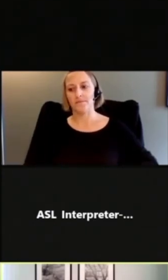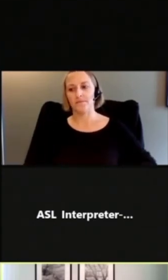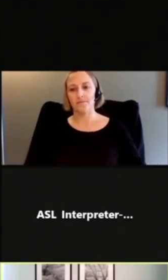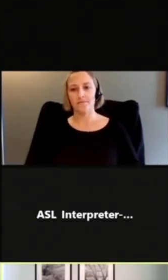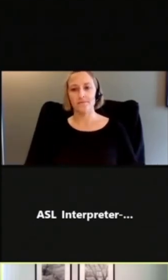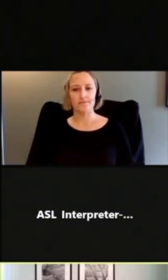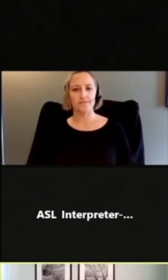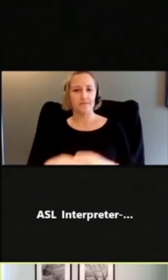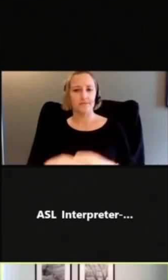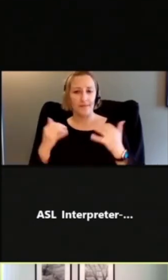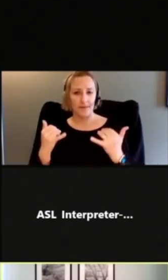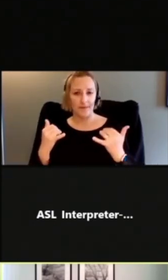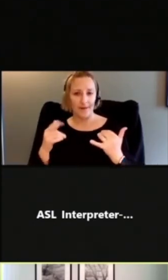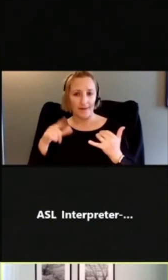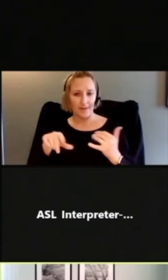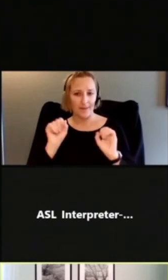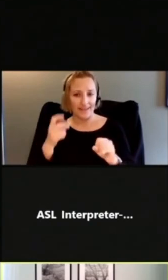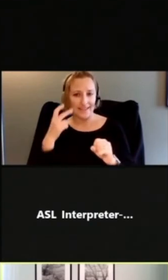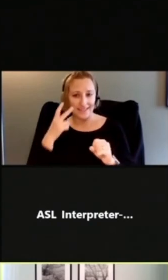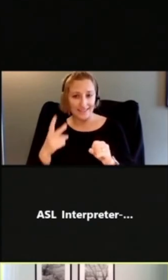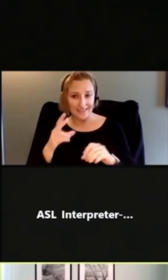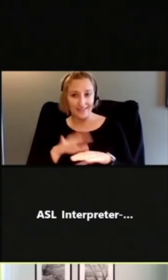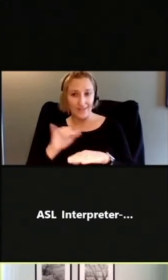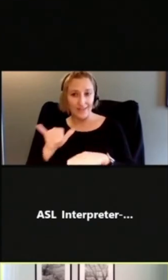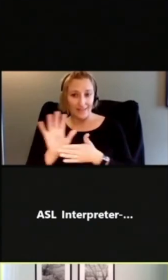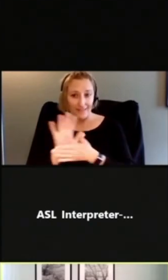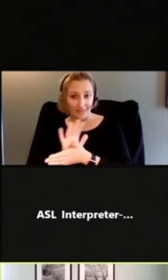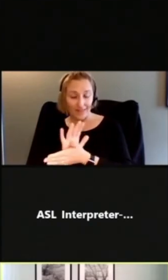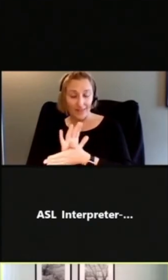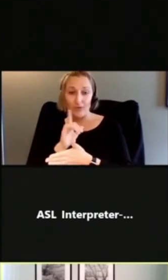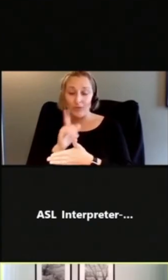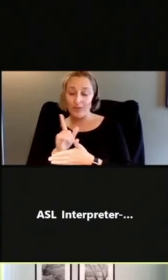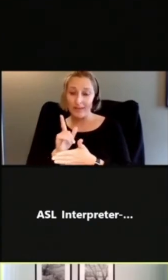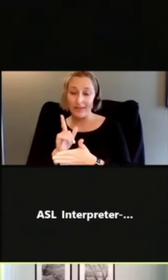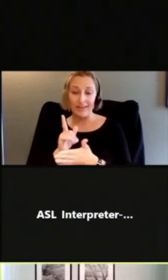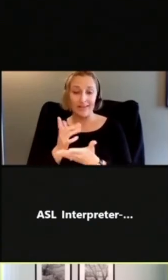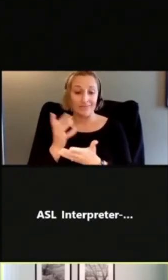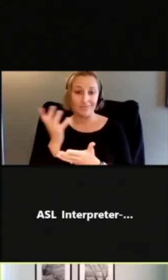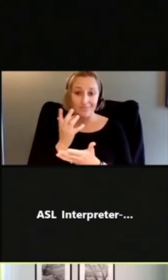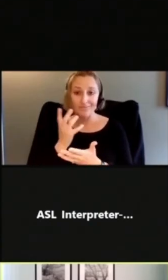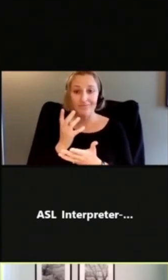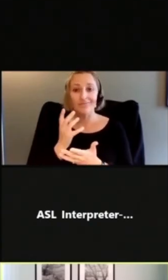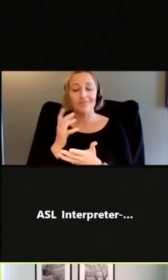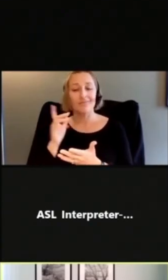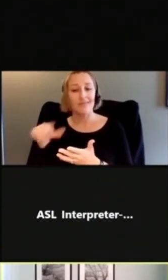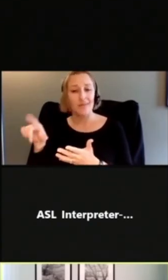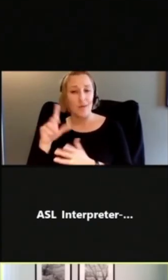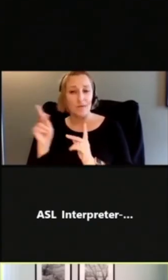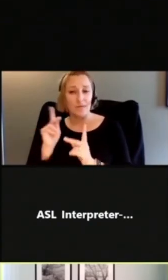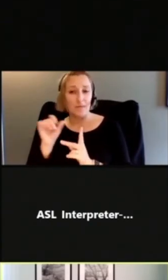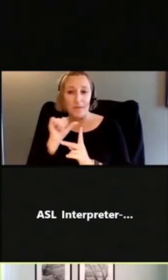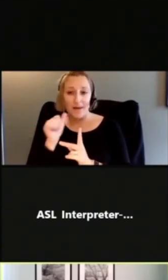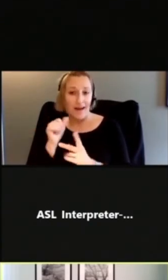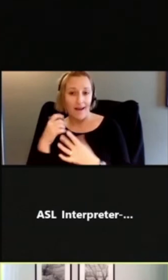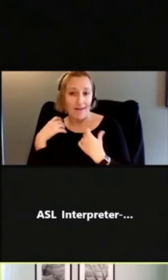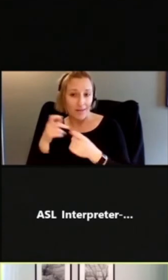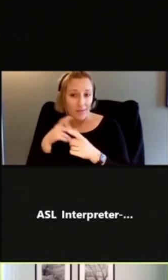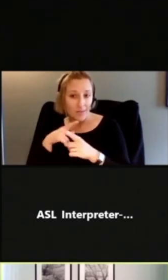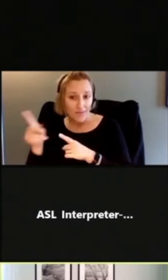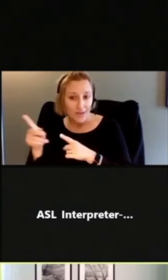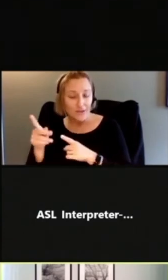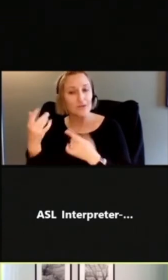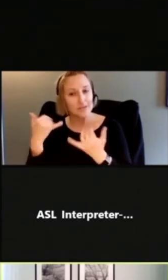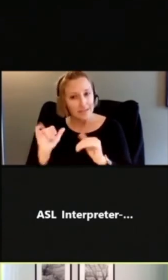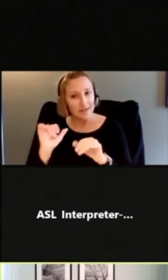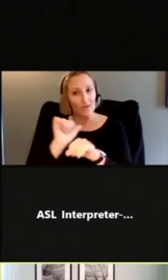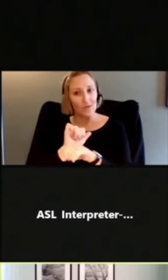So I hope you can see from that video, I mean, it's pretty amazing what non-health professionals are doing in terms of health literacy.